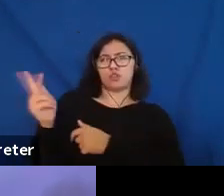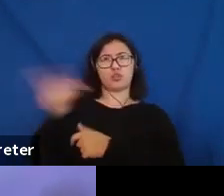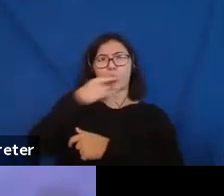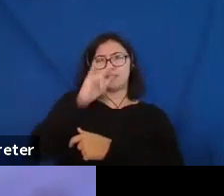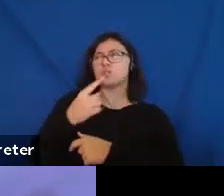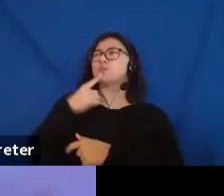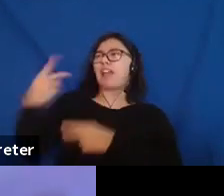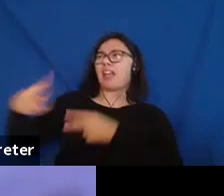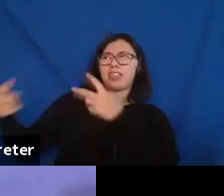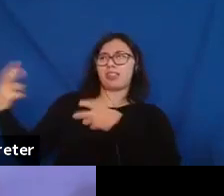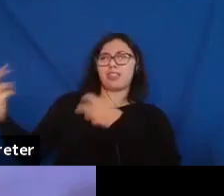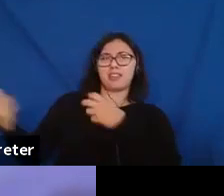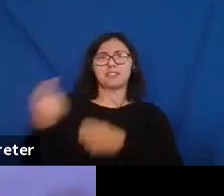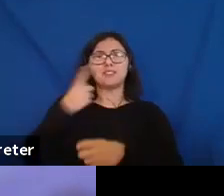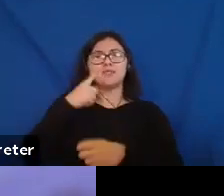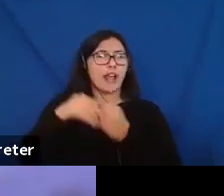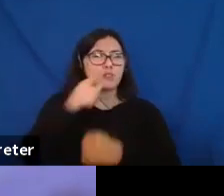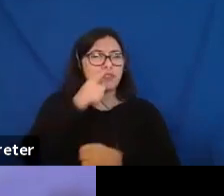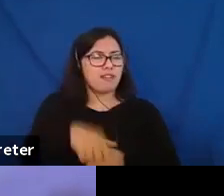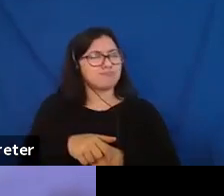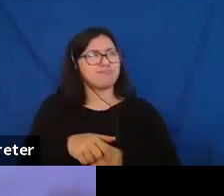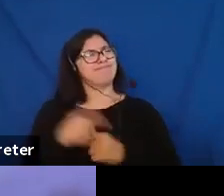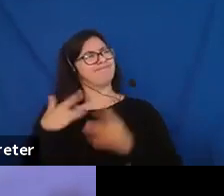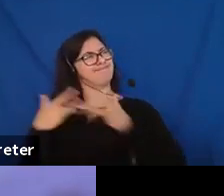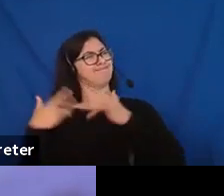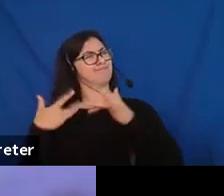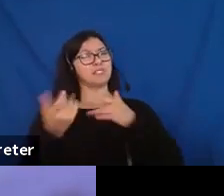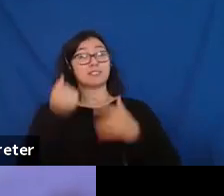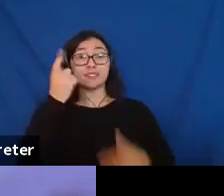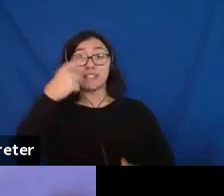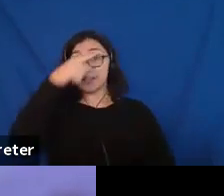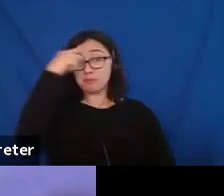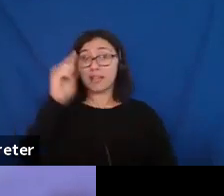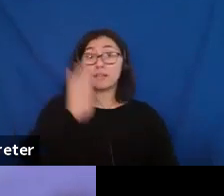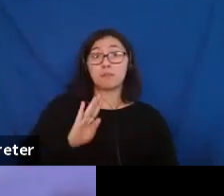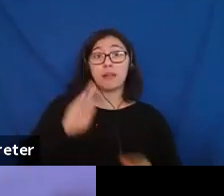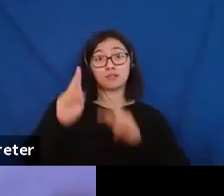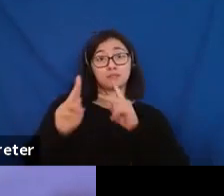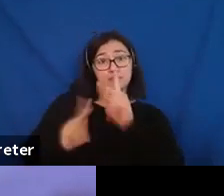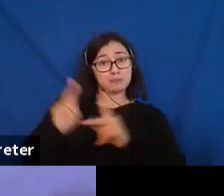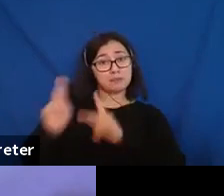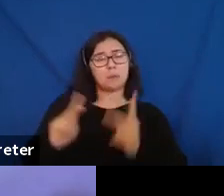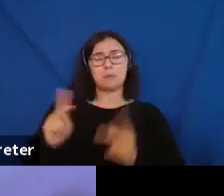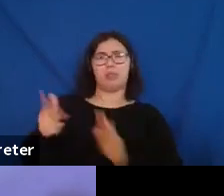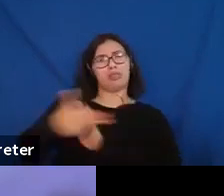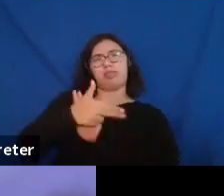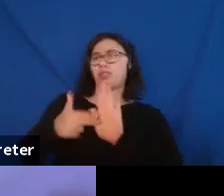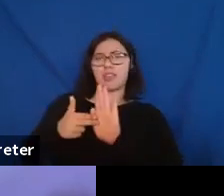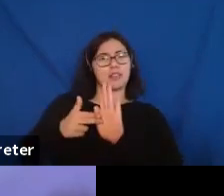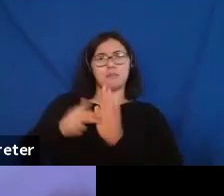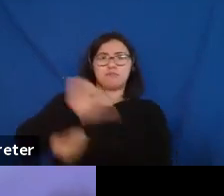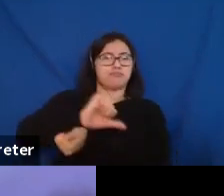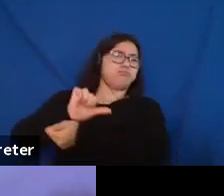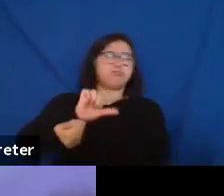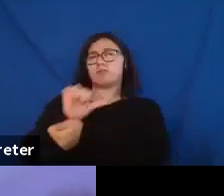extra lunch. That concerned me because Black and brown children are so often stereotyped as criminals. Putting them into that box can make